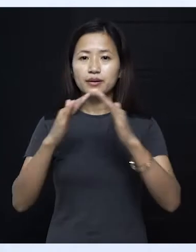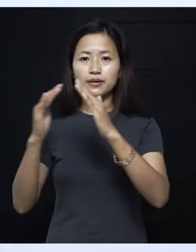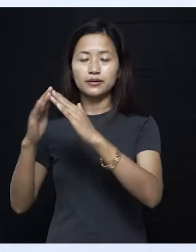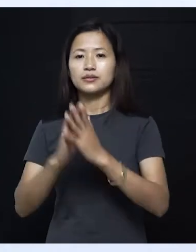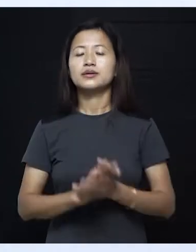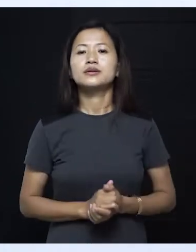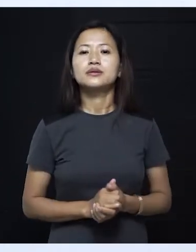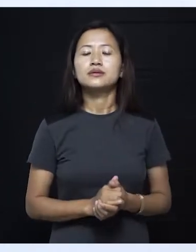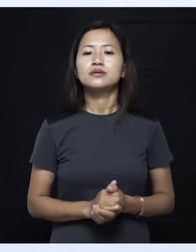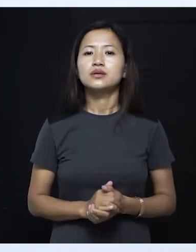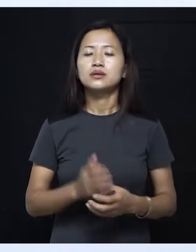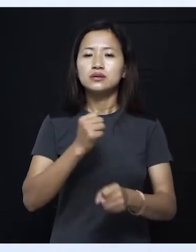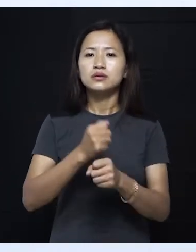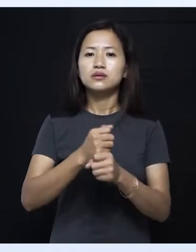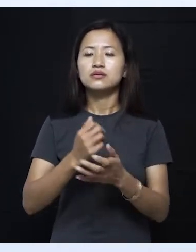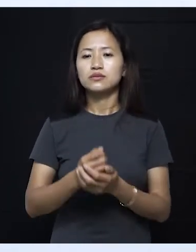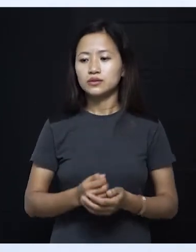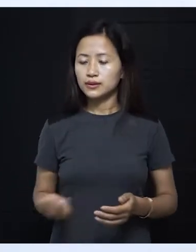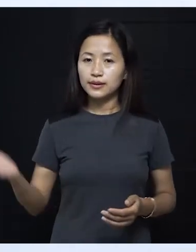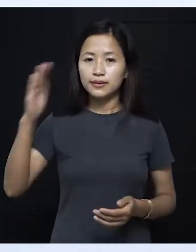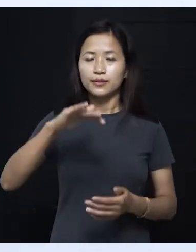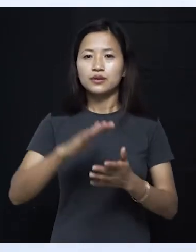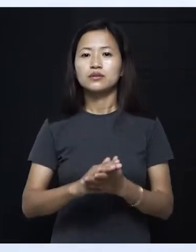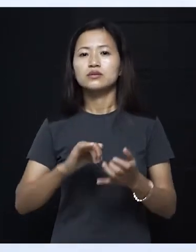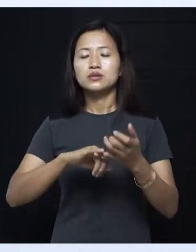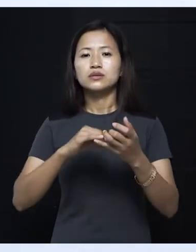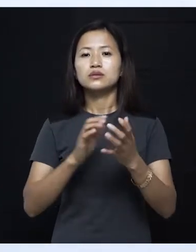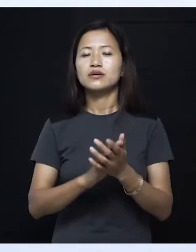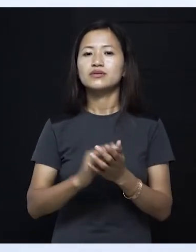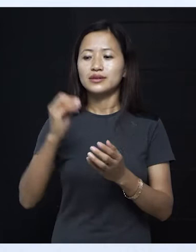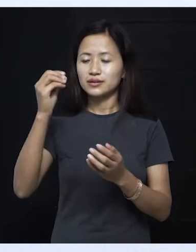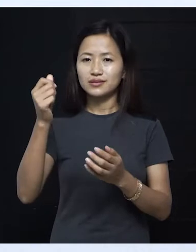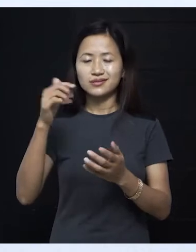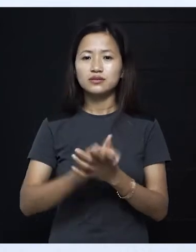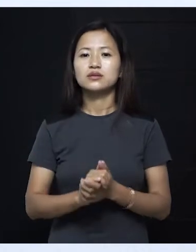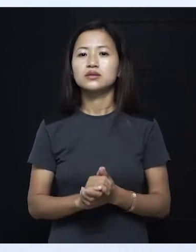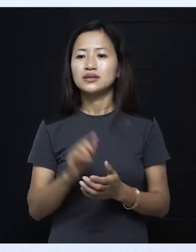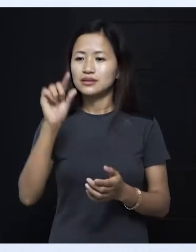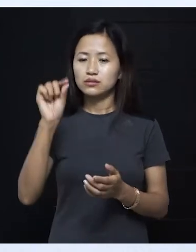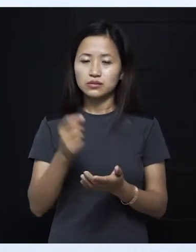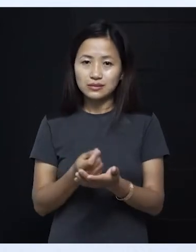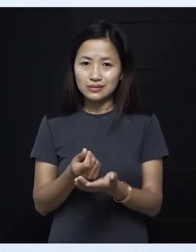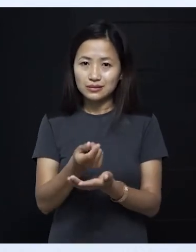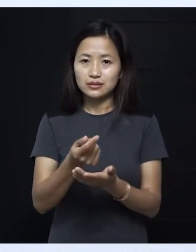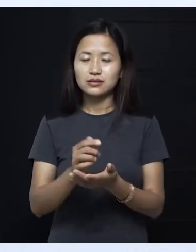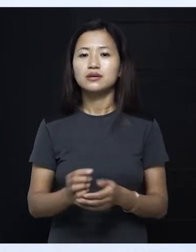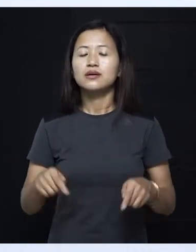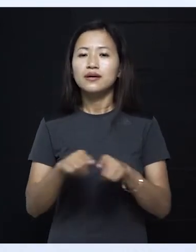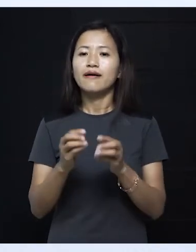as subsidy. So the government, they came up with subsidy of electricity, okay, then to do with seeds,